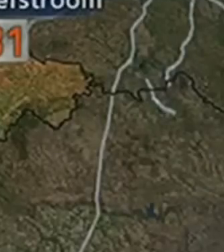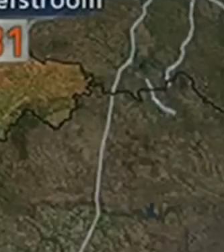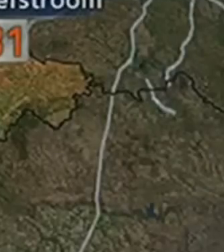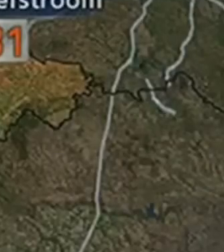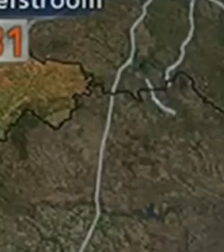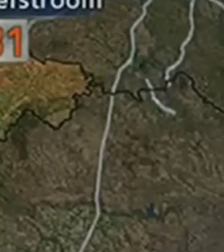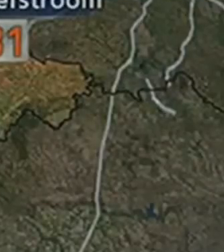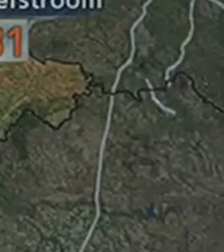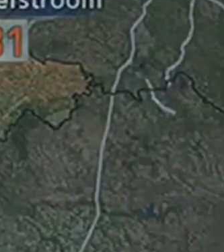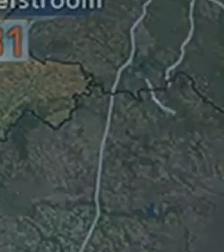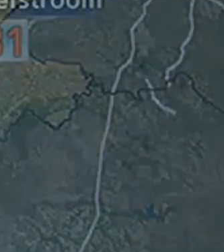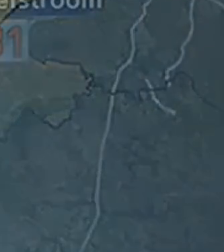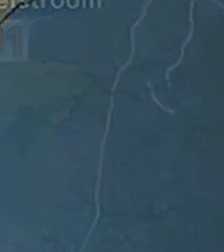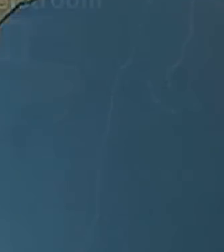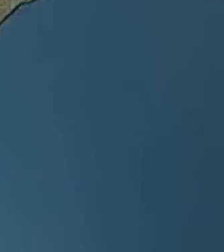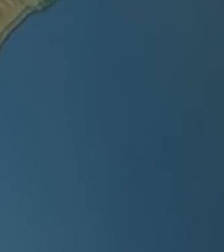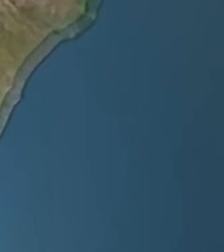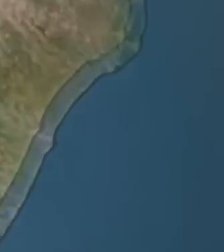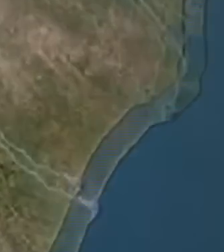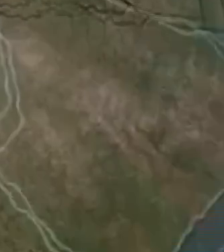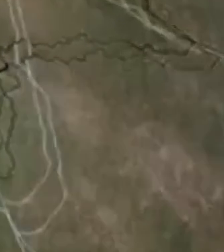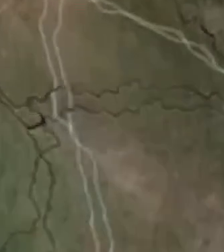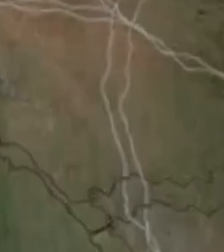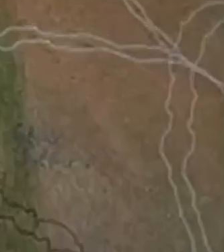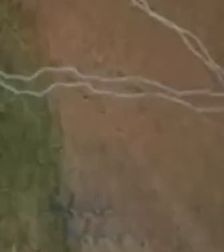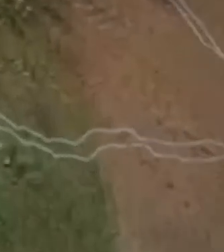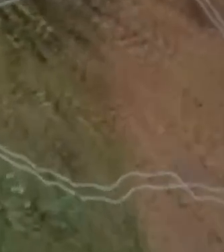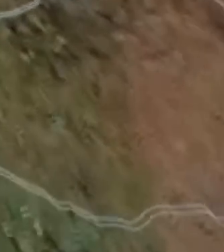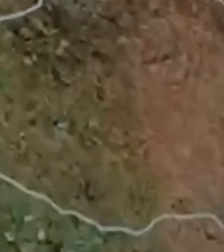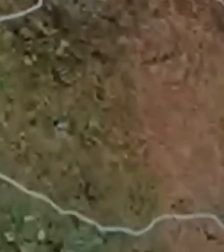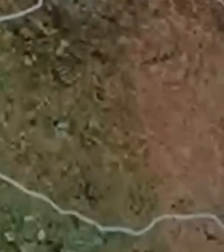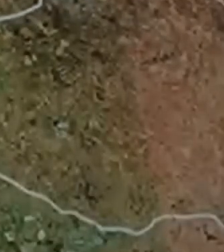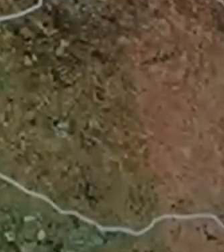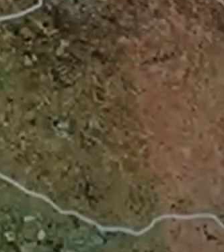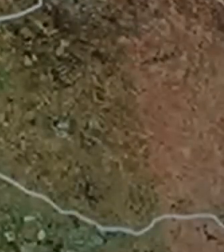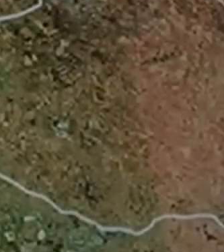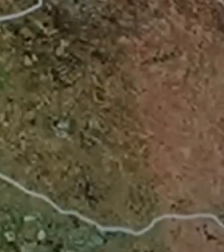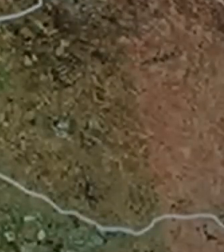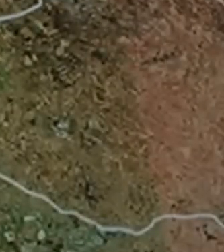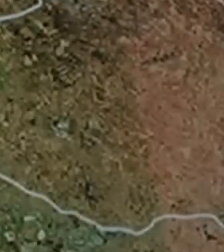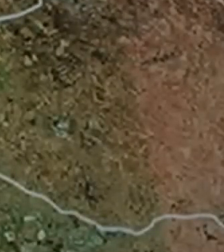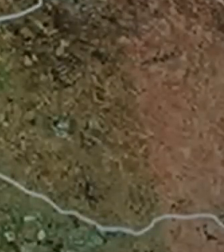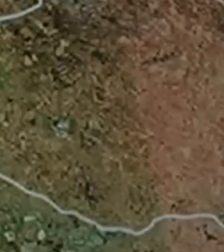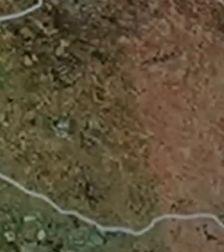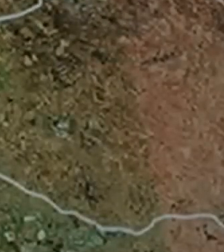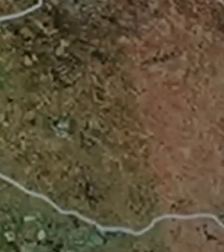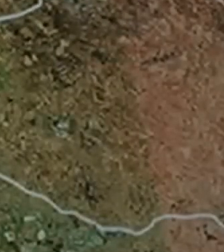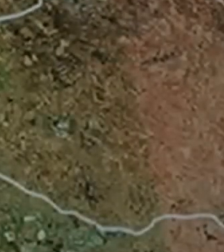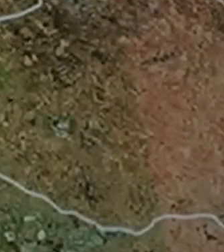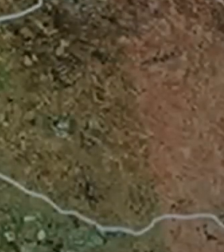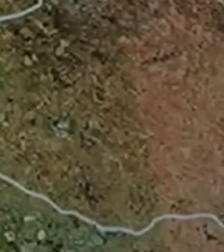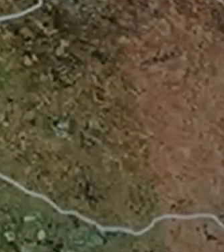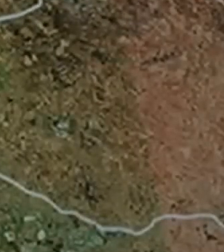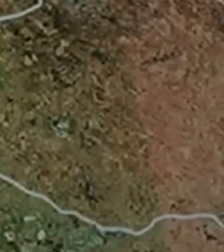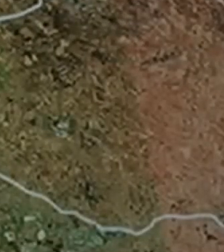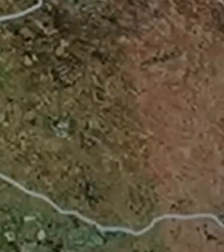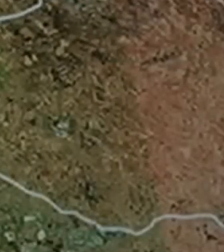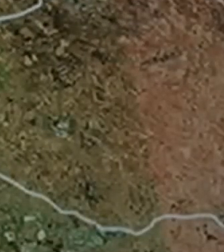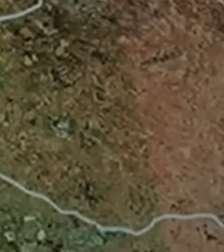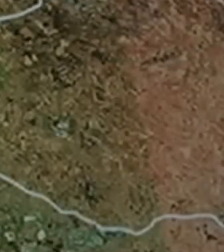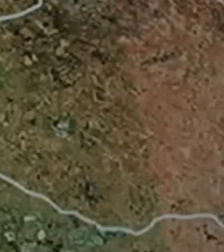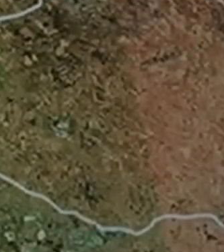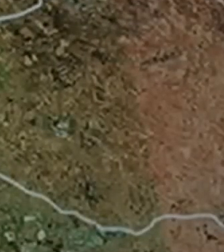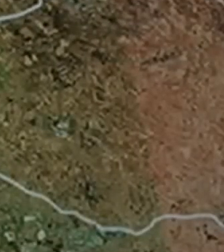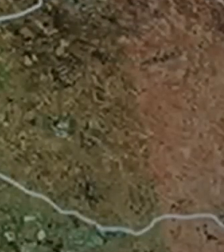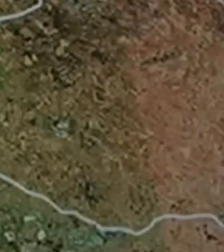ritha fela go mashome a mararo a metse e medi ka ofela ho pakang ho tla hlo tshese bolo ba Gauteng di kgrati di lebetse ka tlase fela go mashome a mararo Pretoria tsamamelo di le